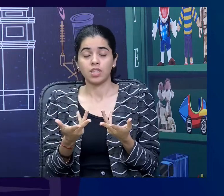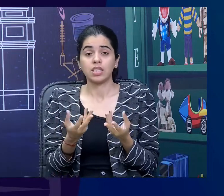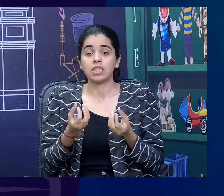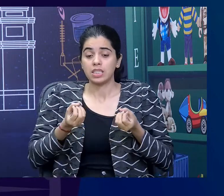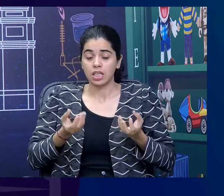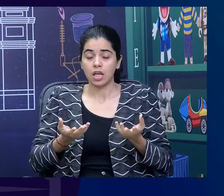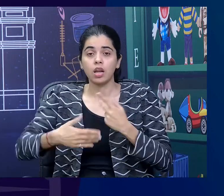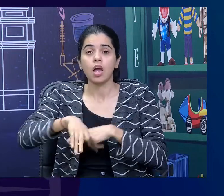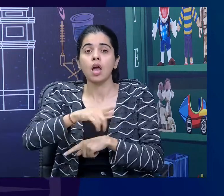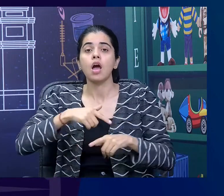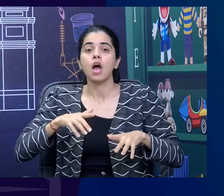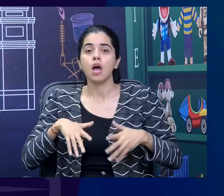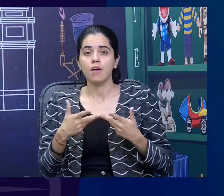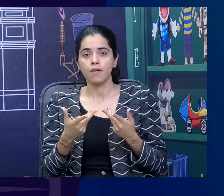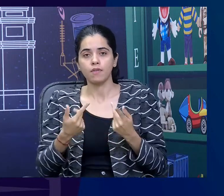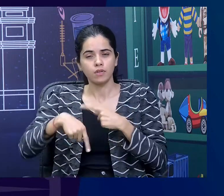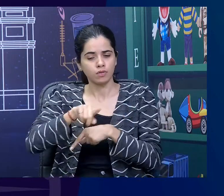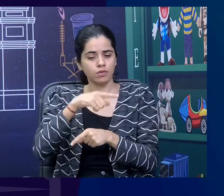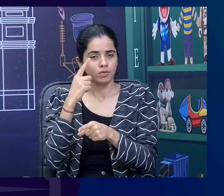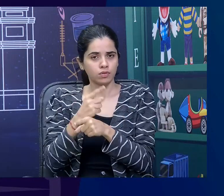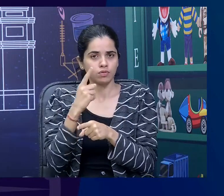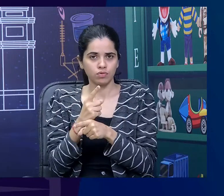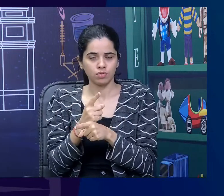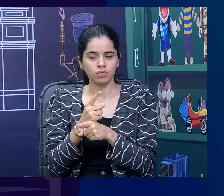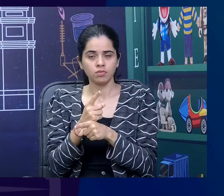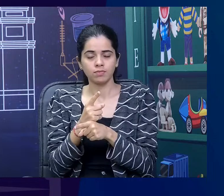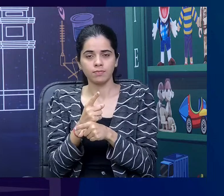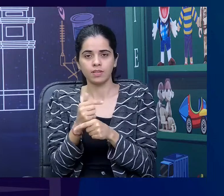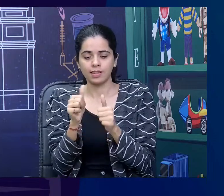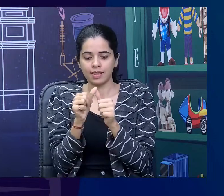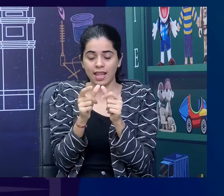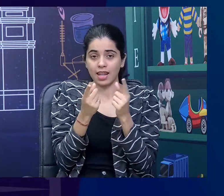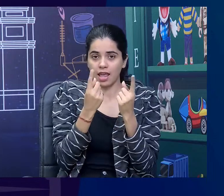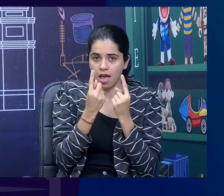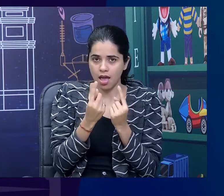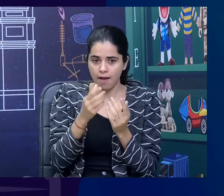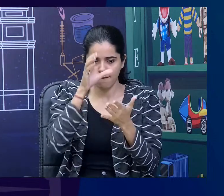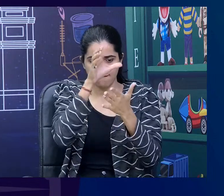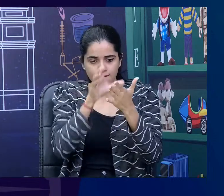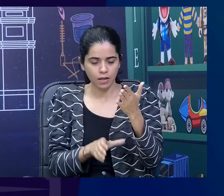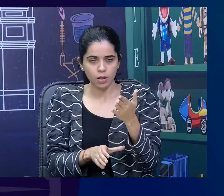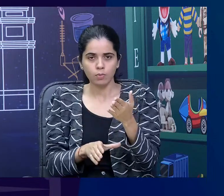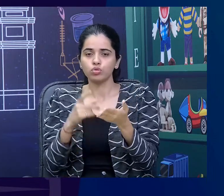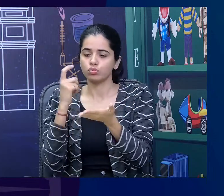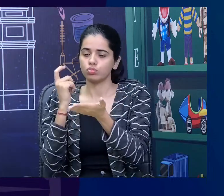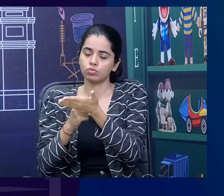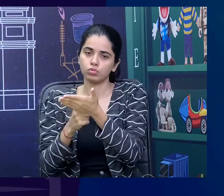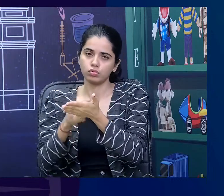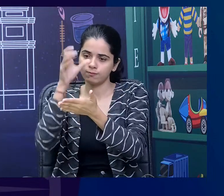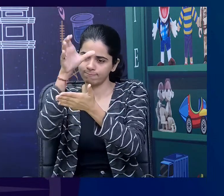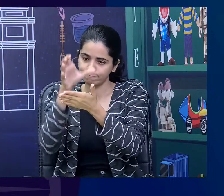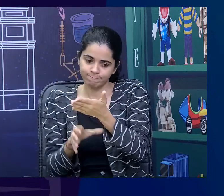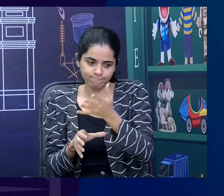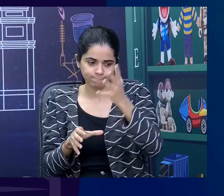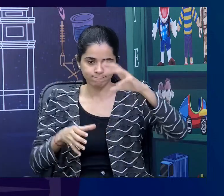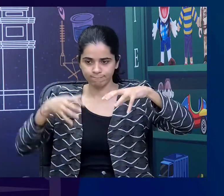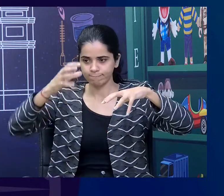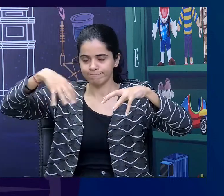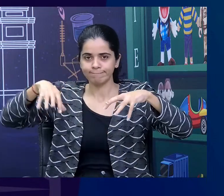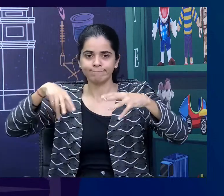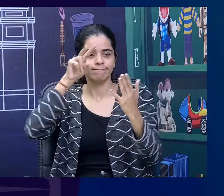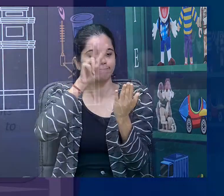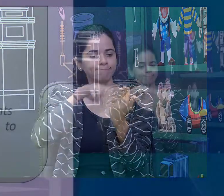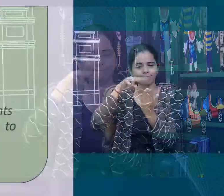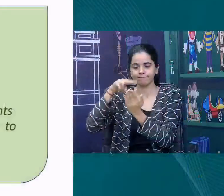off. The first thing the teachers have to learn is this: assessments and instructions are inseparable.